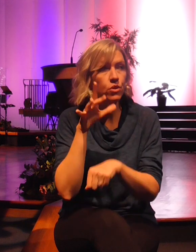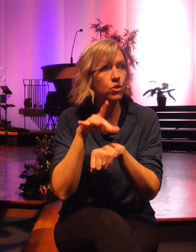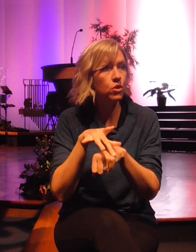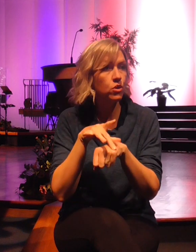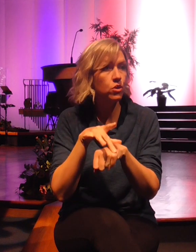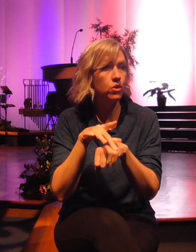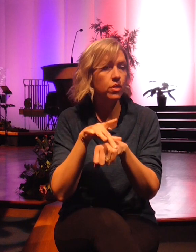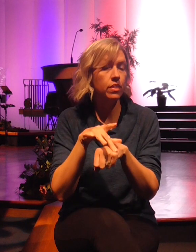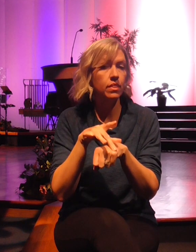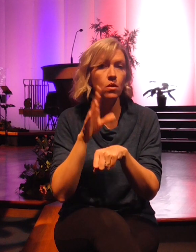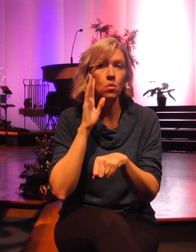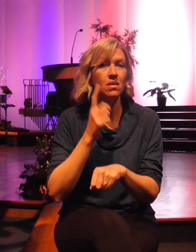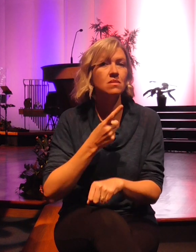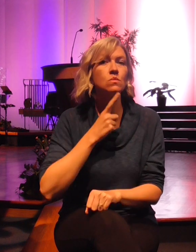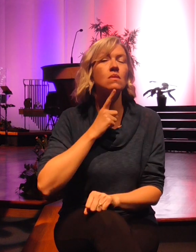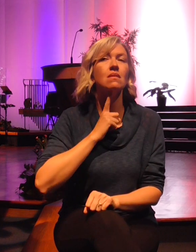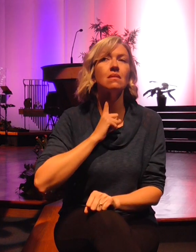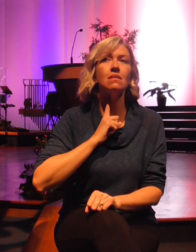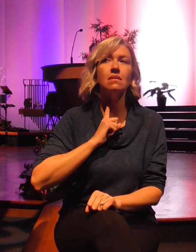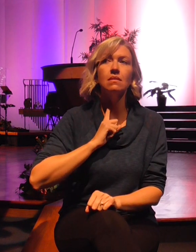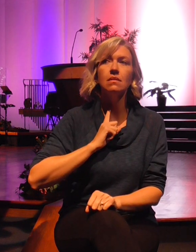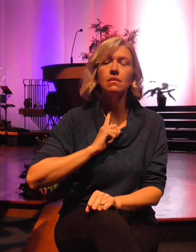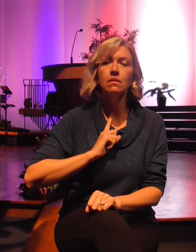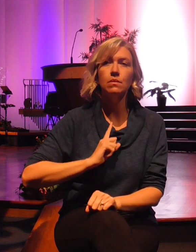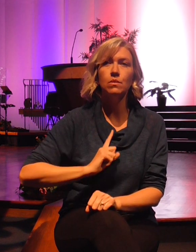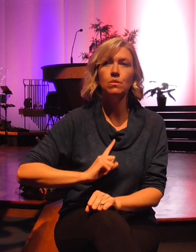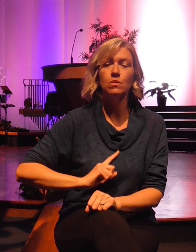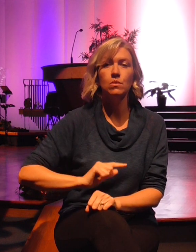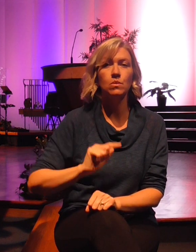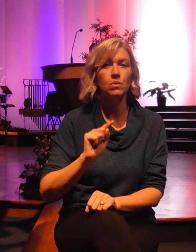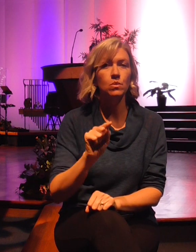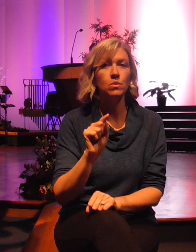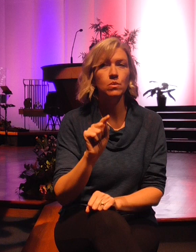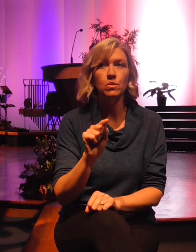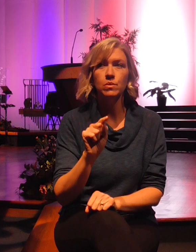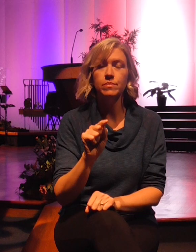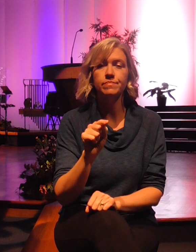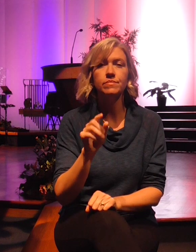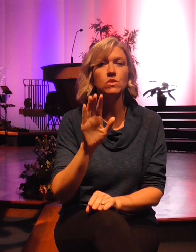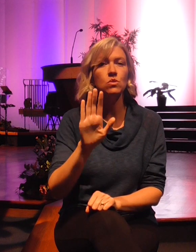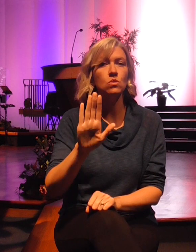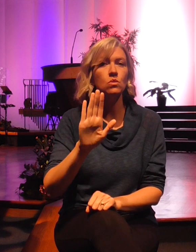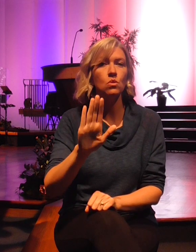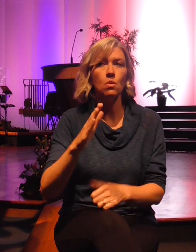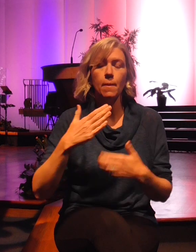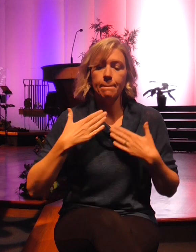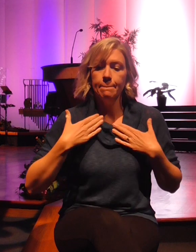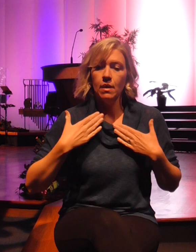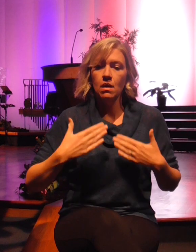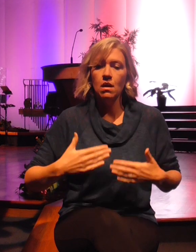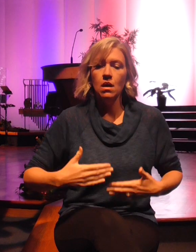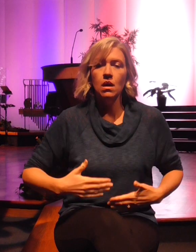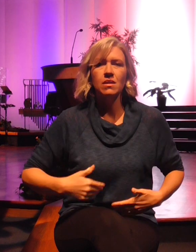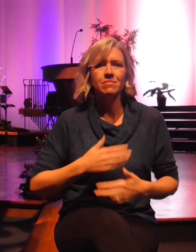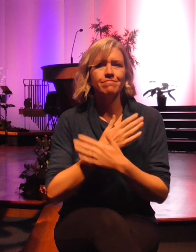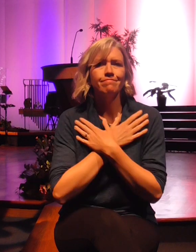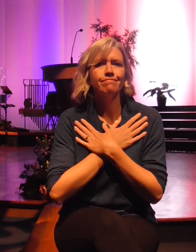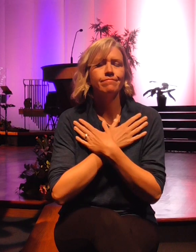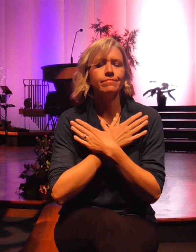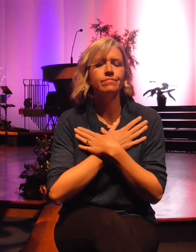Mother Earth will swallow you. Lay